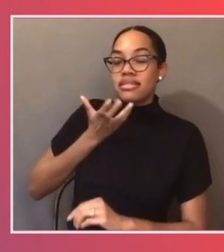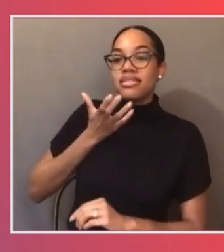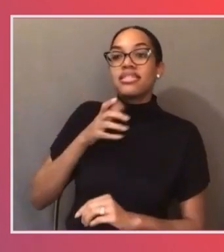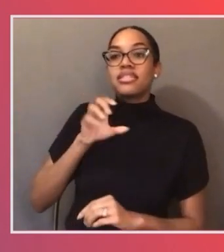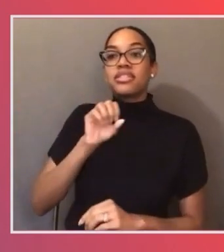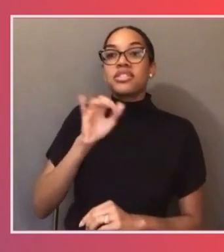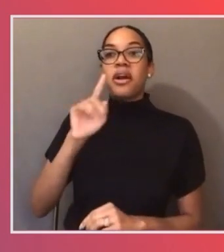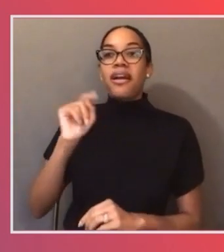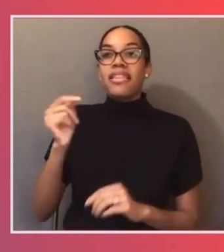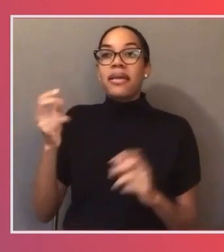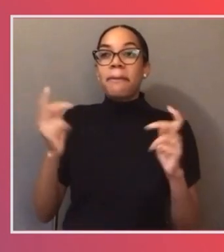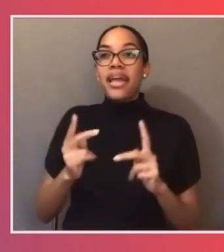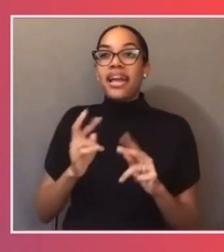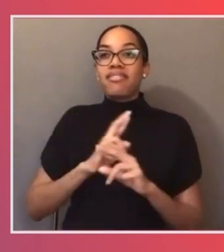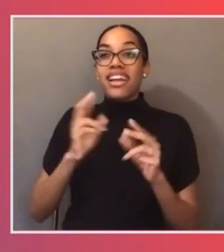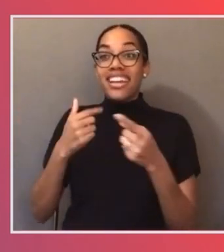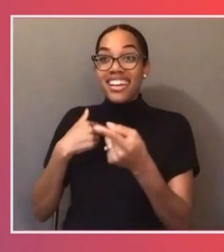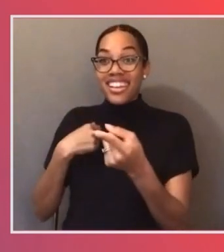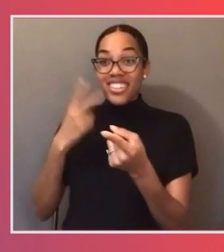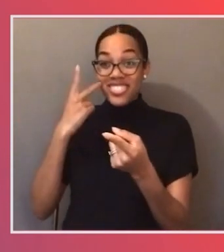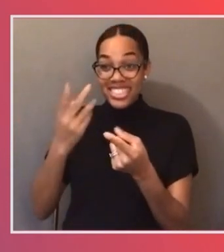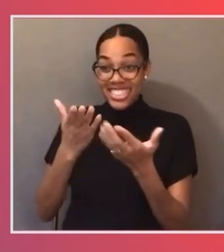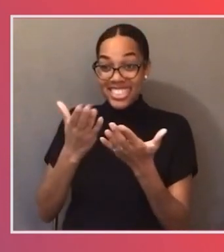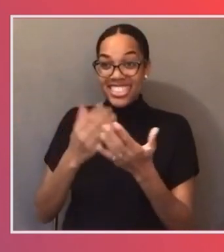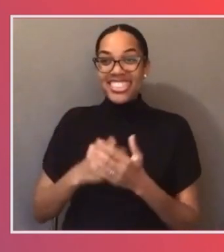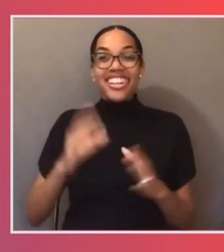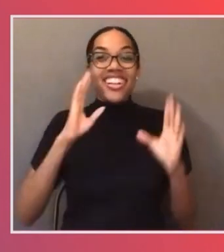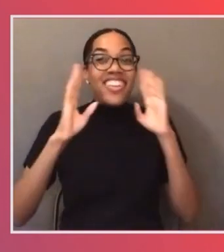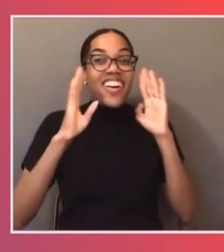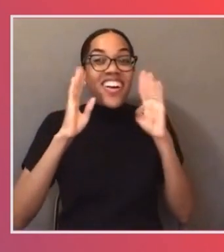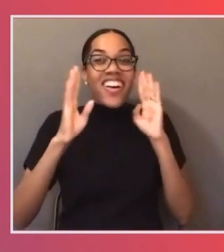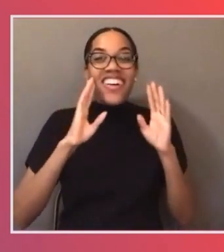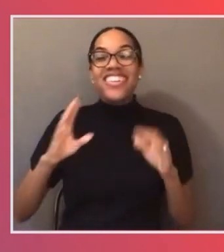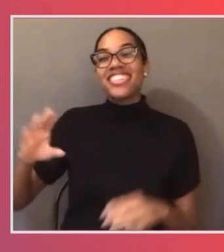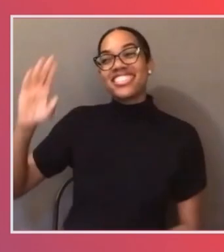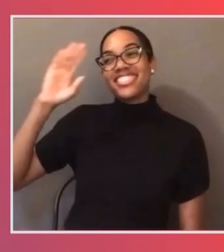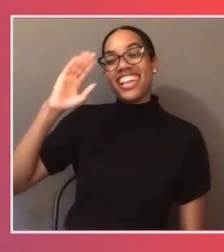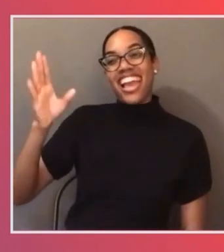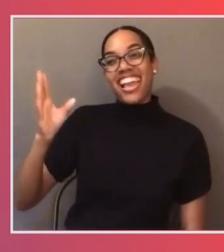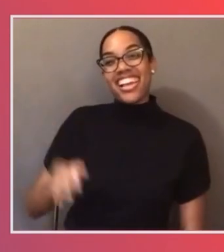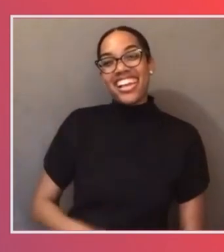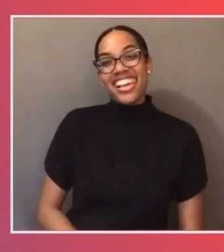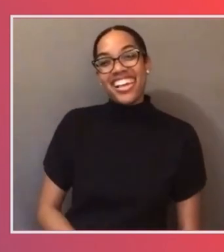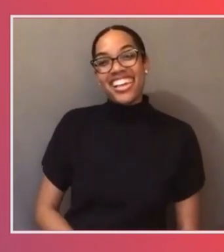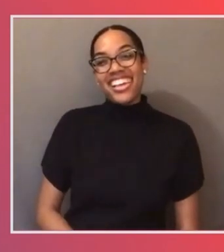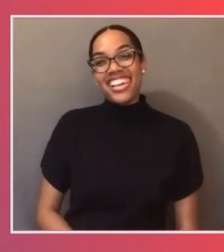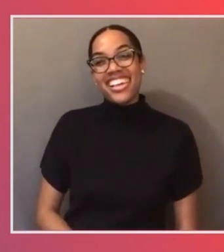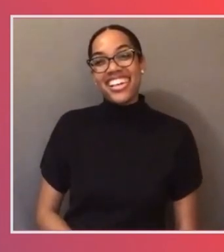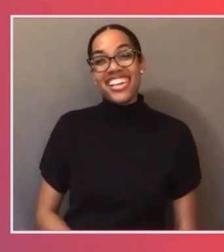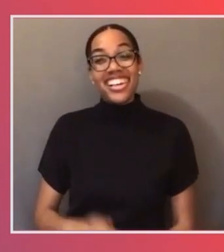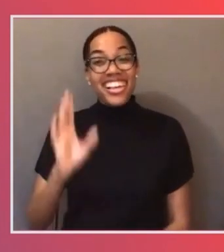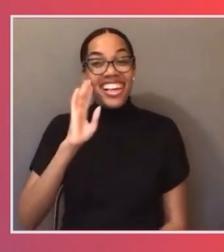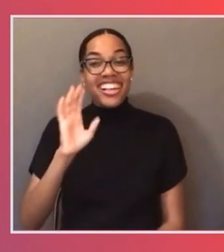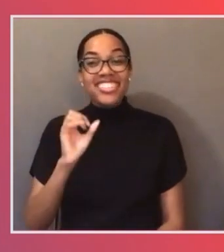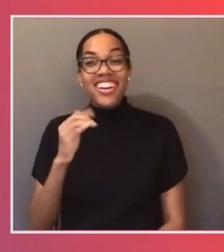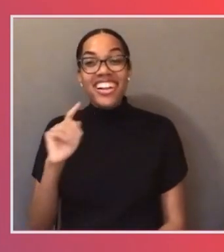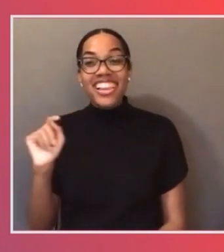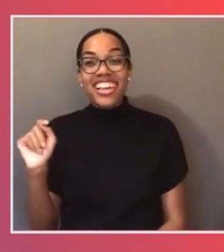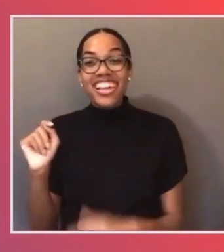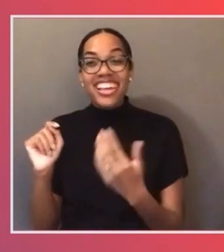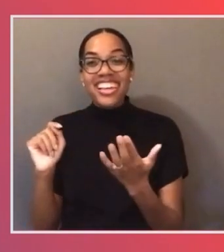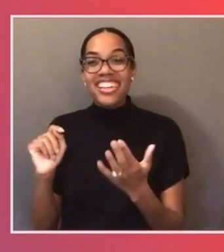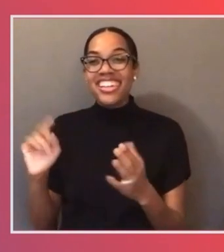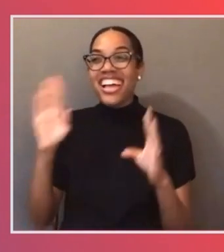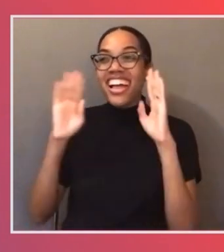Hey! Hi. Hey, there she is. Hi, Scarlett. Hello. How's it going? I'm very lo-fi